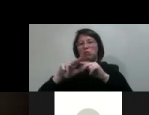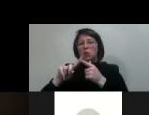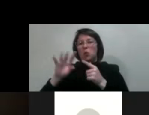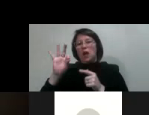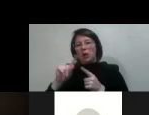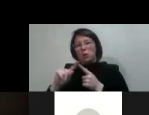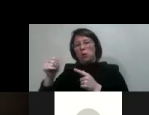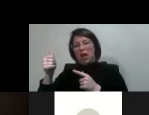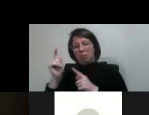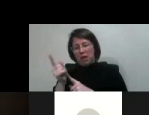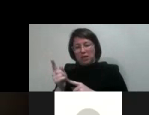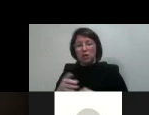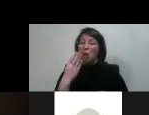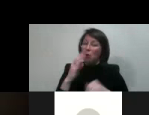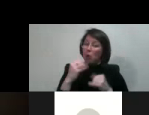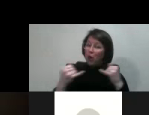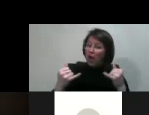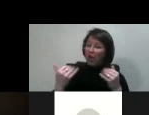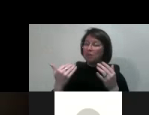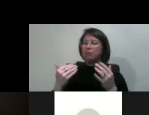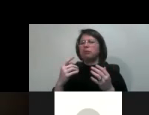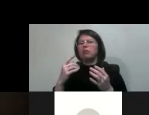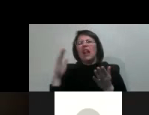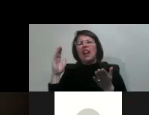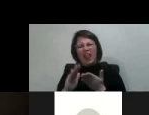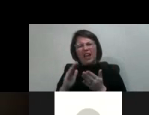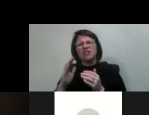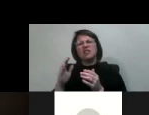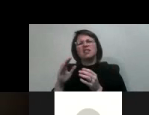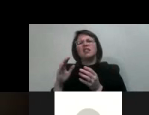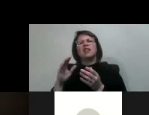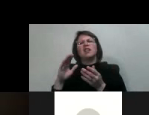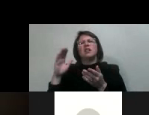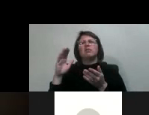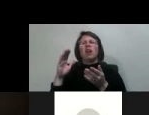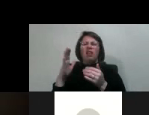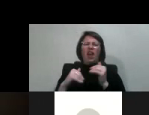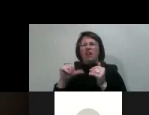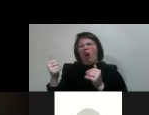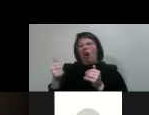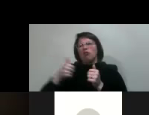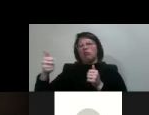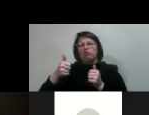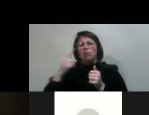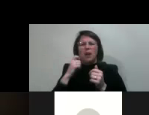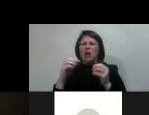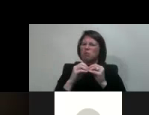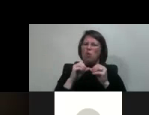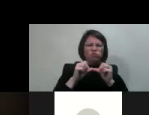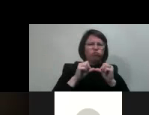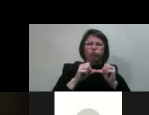On the blue line, and again, the blue line reductions are significantly less than the other rapid transit because it's had much more durable